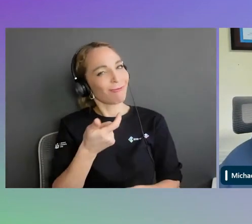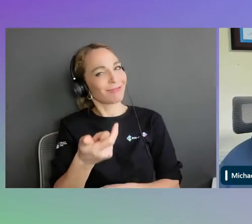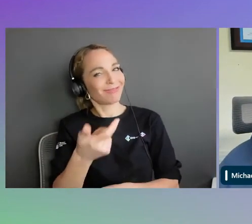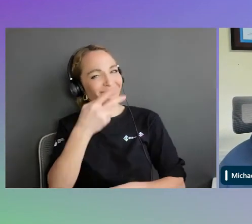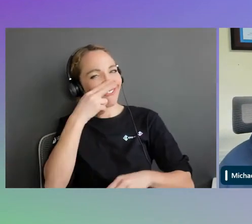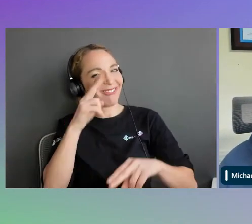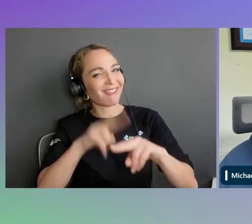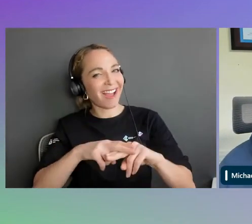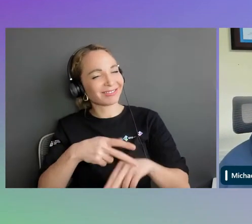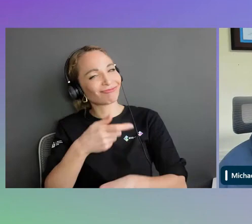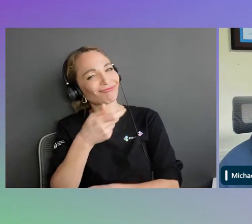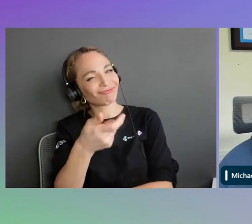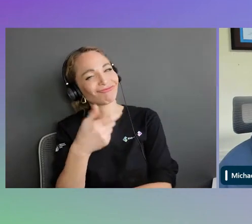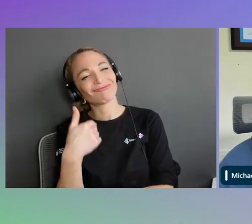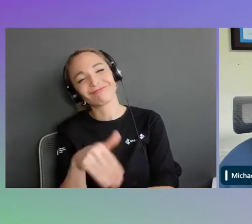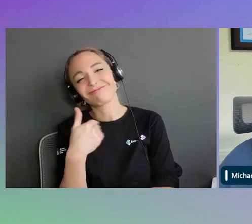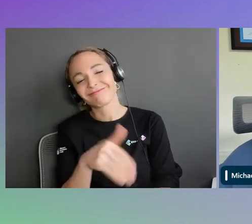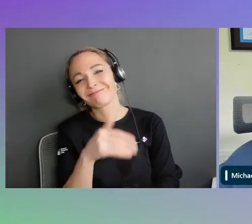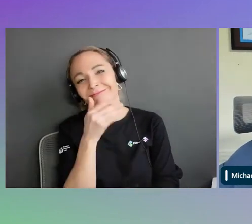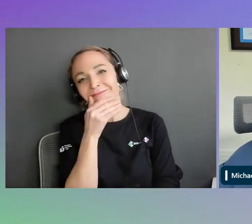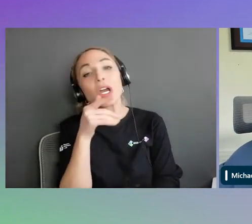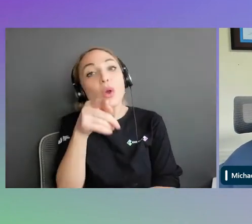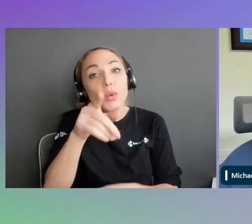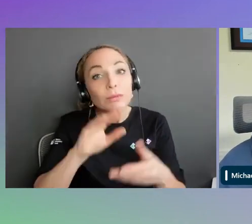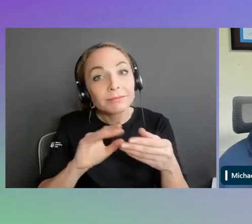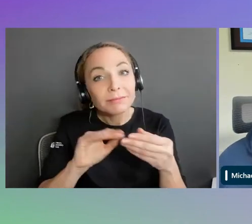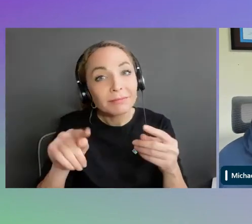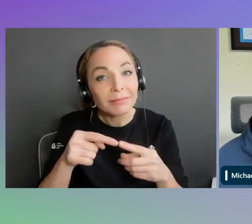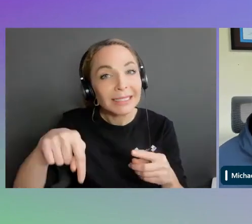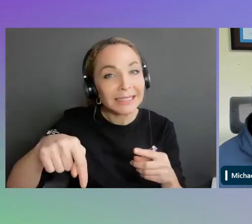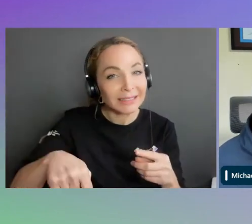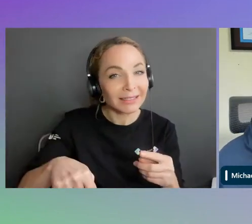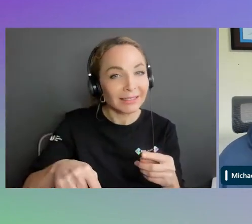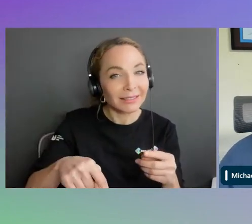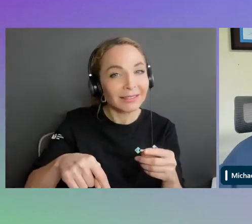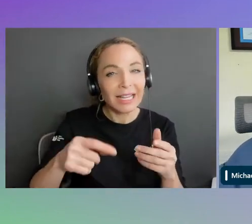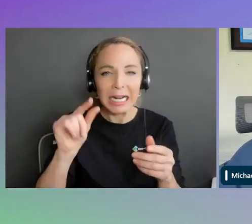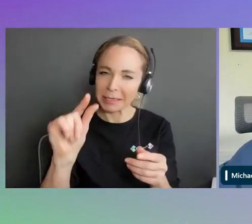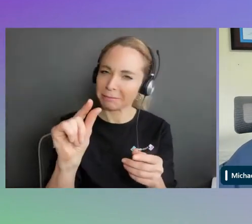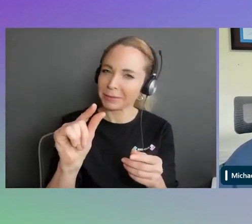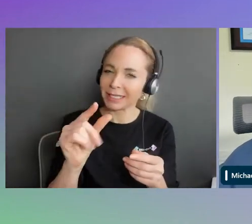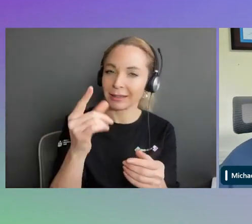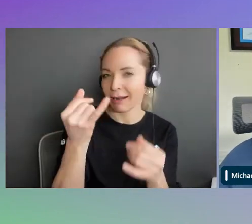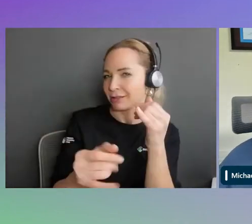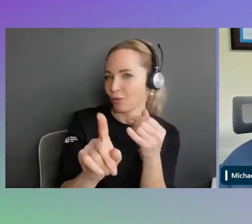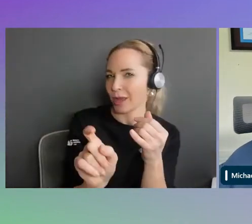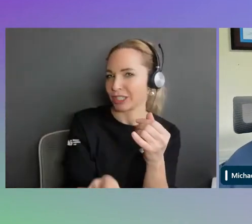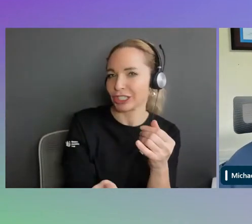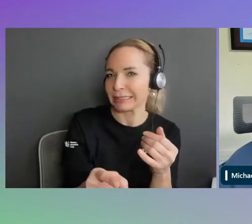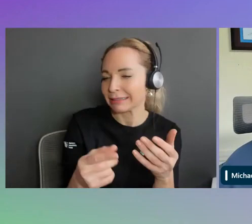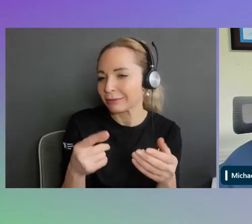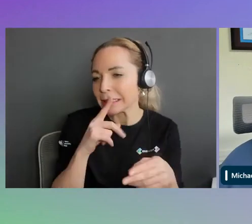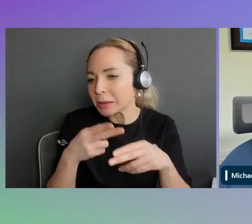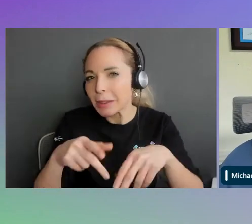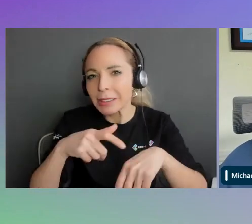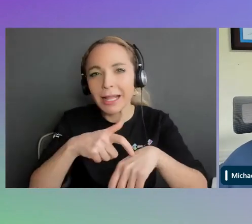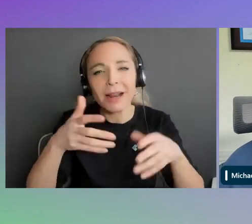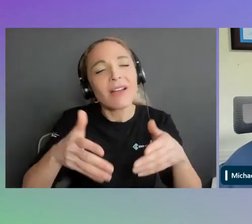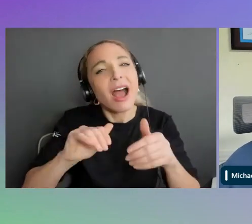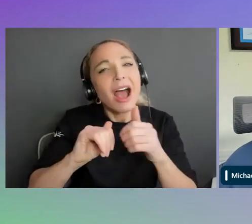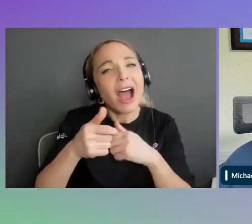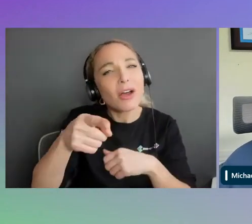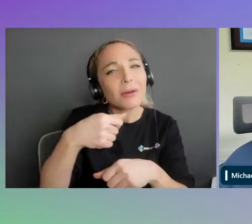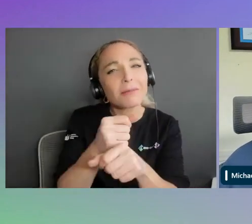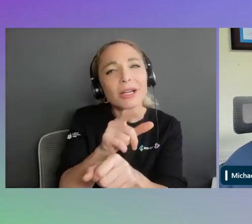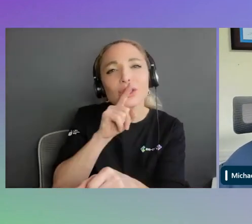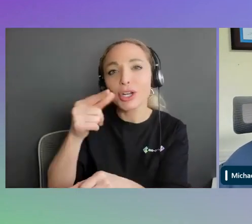little bit, and I think this is the last question we have time for, but how do you ensure that the users of Gestalt still conform to